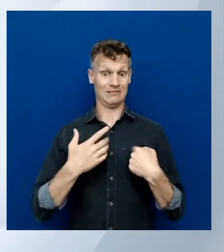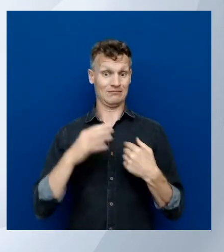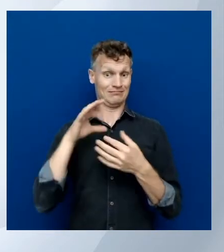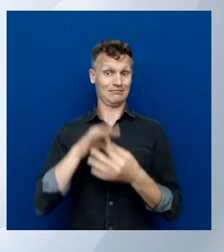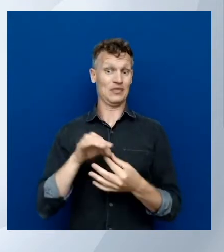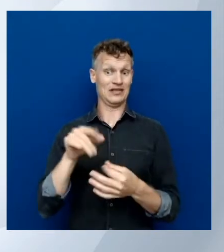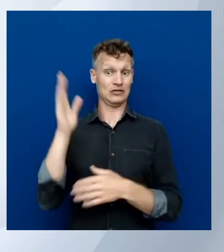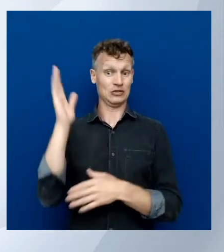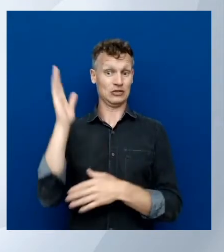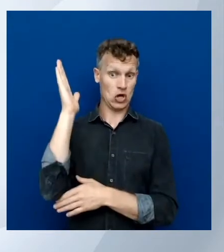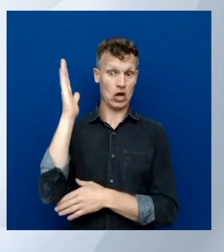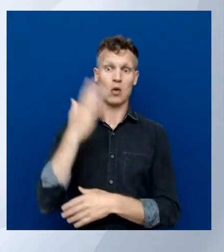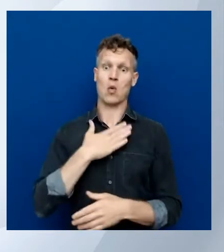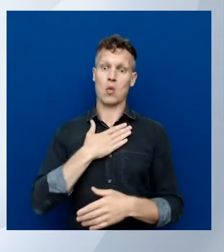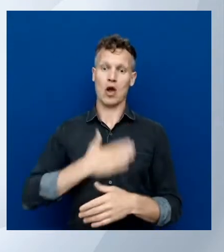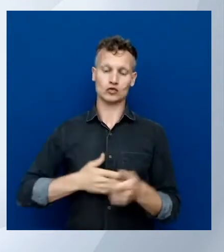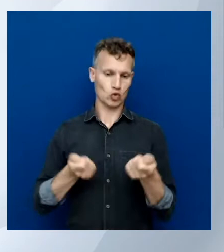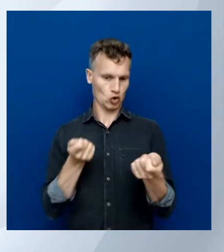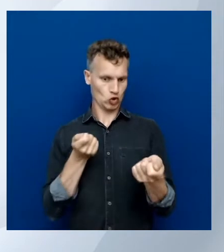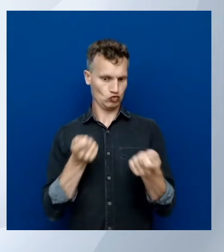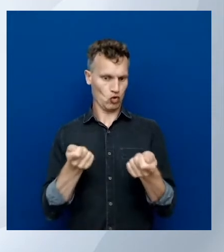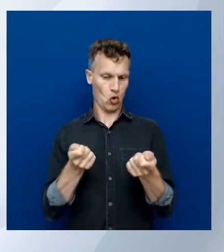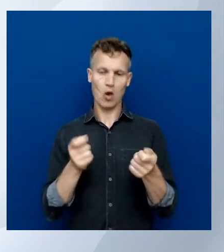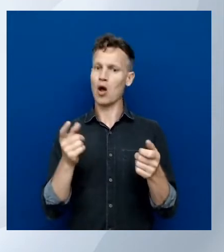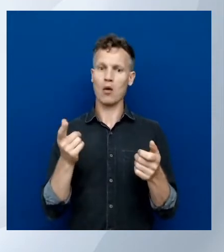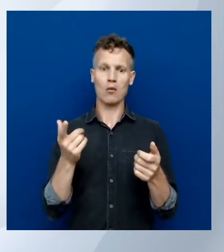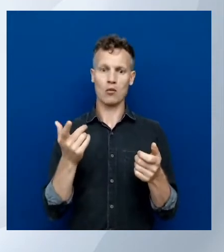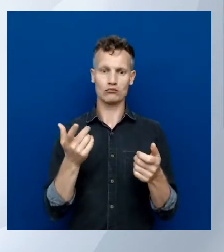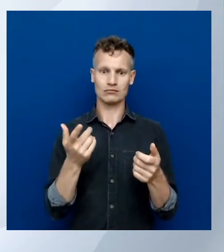happening on our clusters.